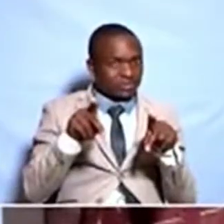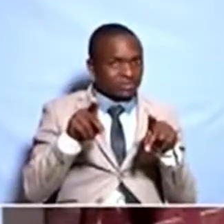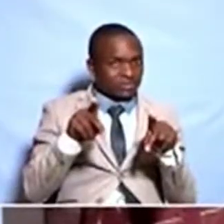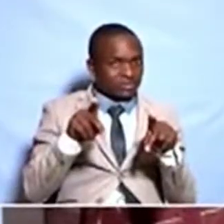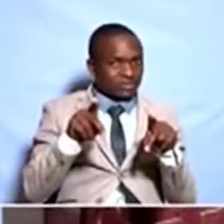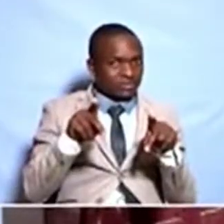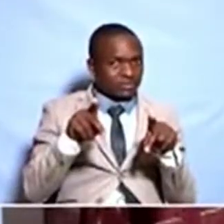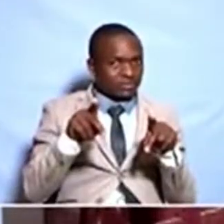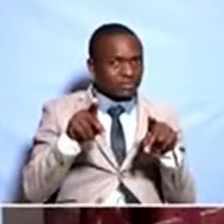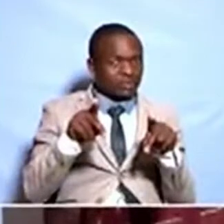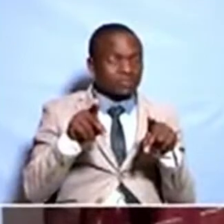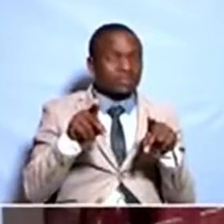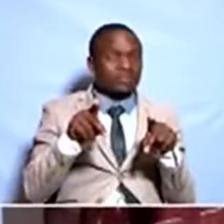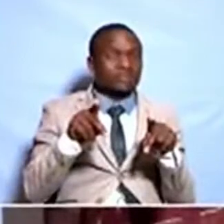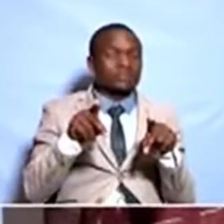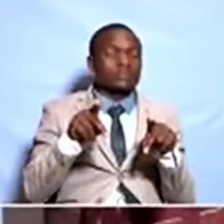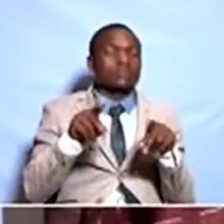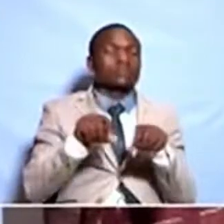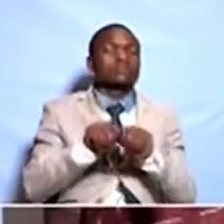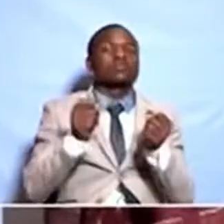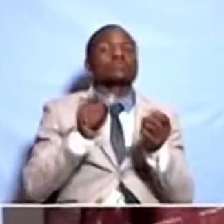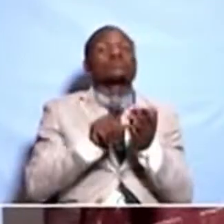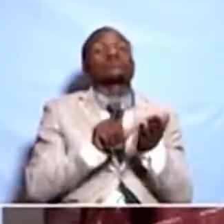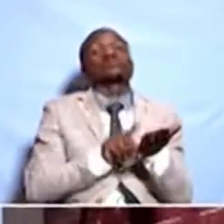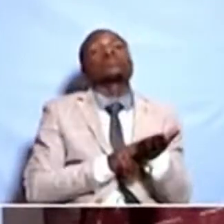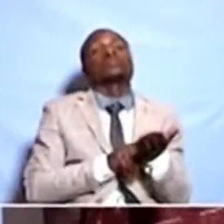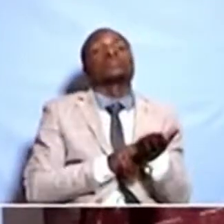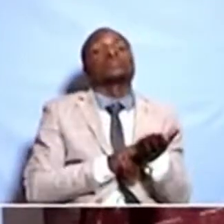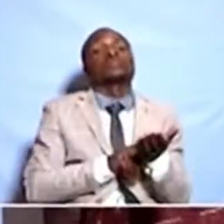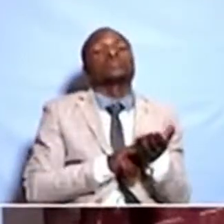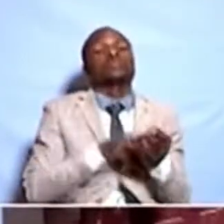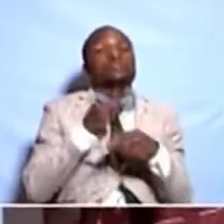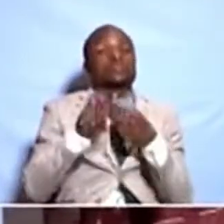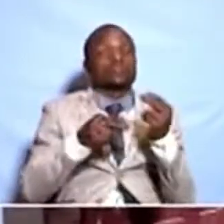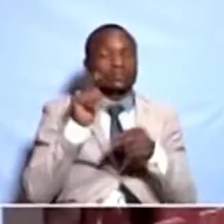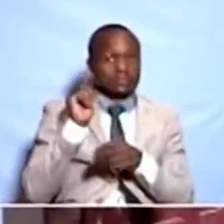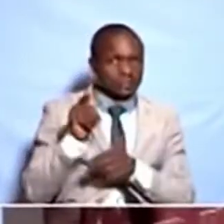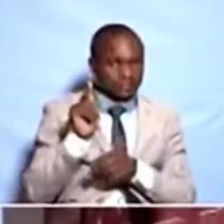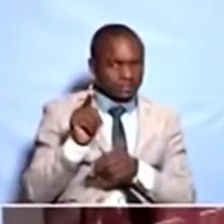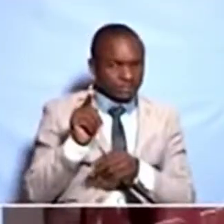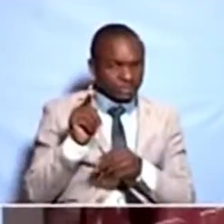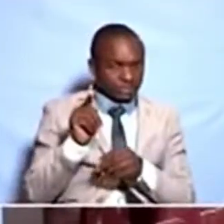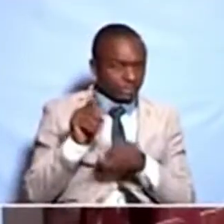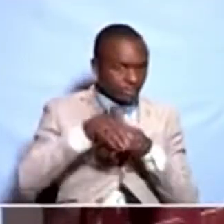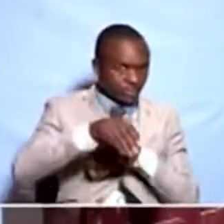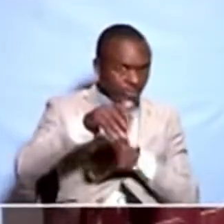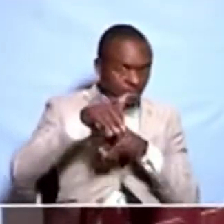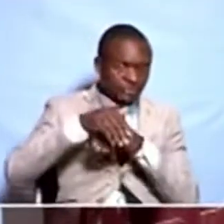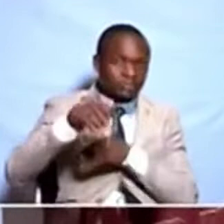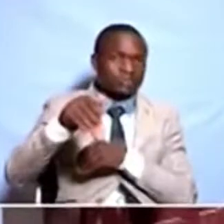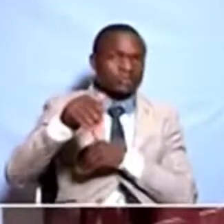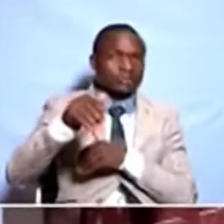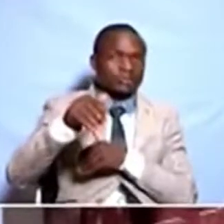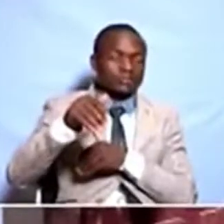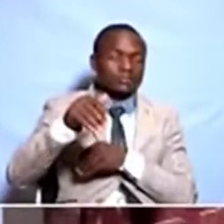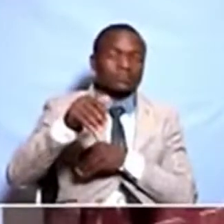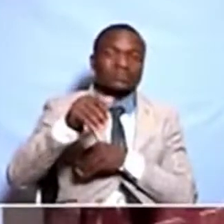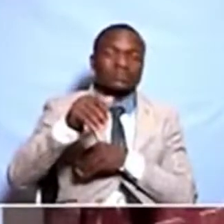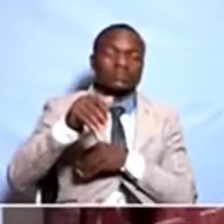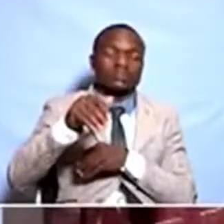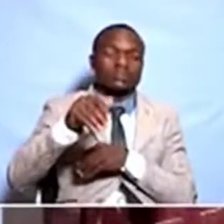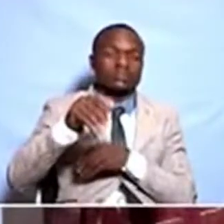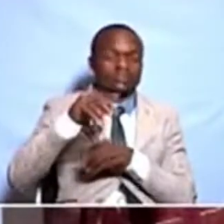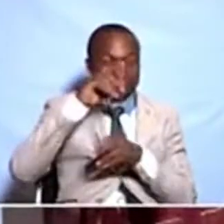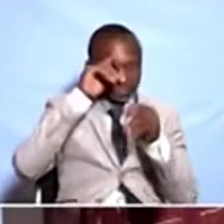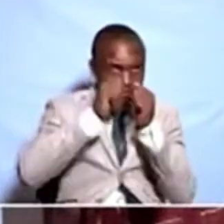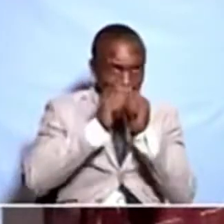actually committing an offense, because you are now making the register not to be accurate. Because the